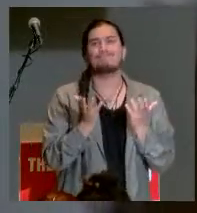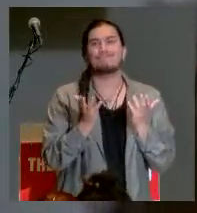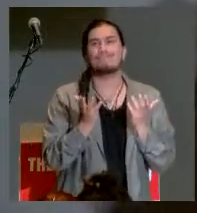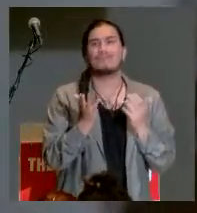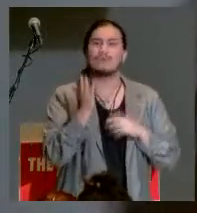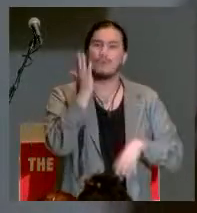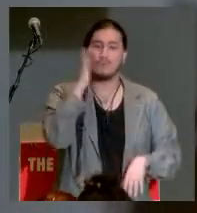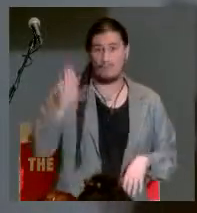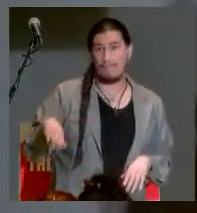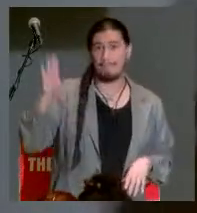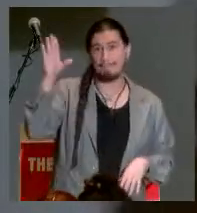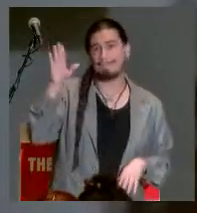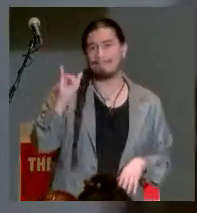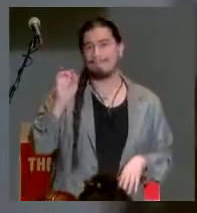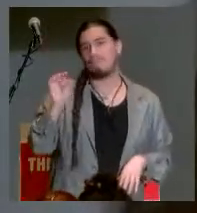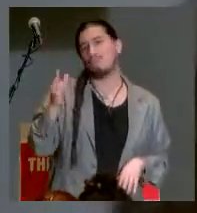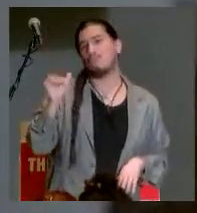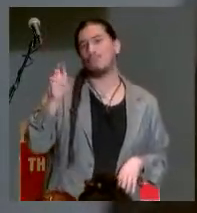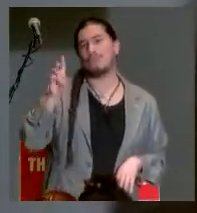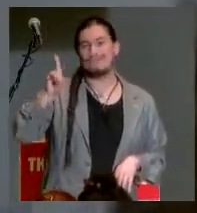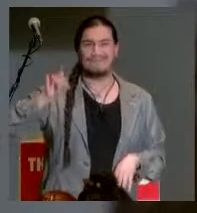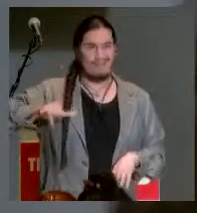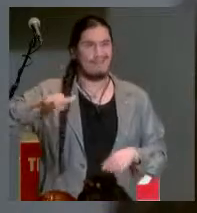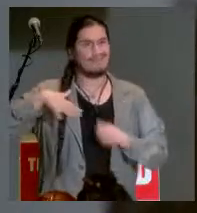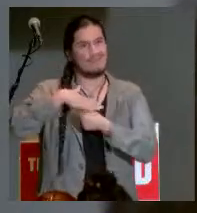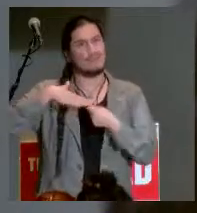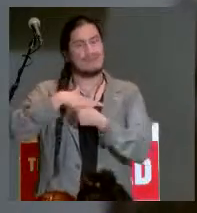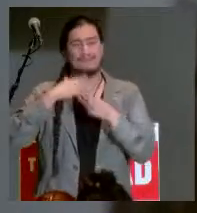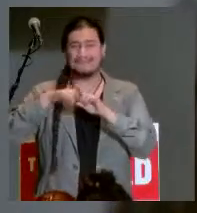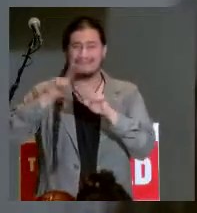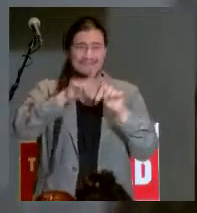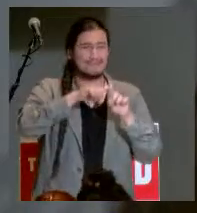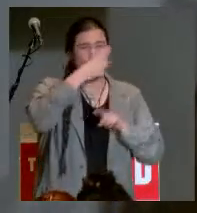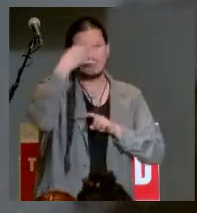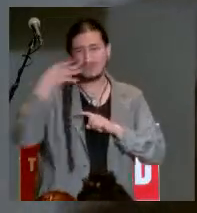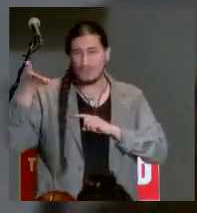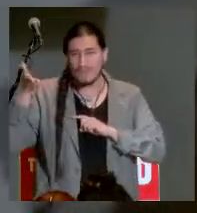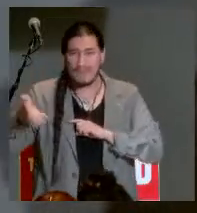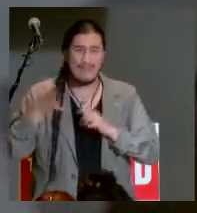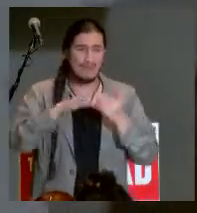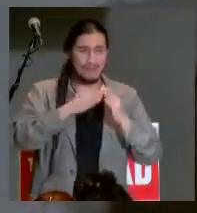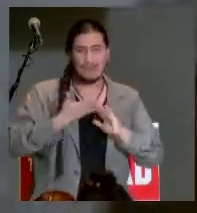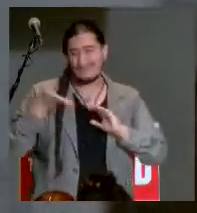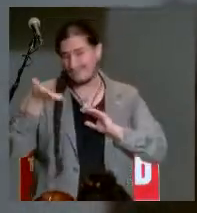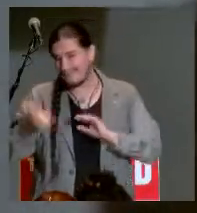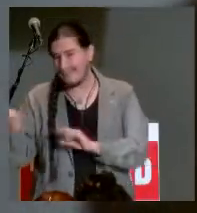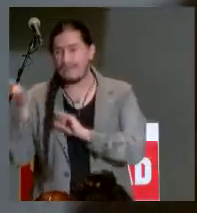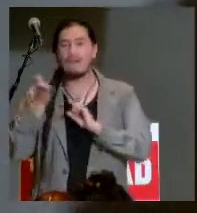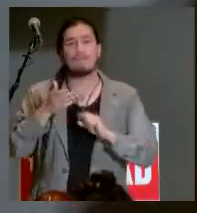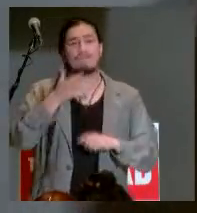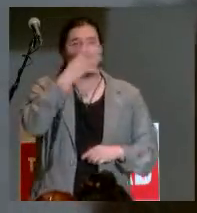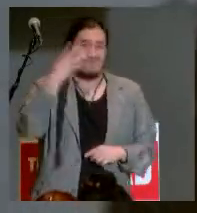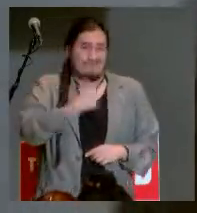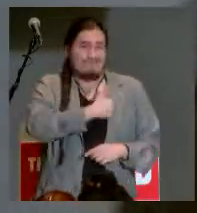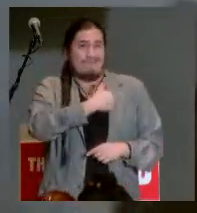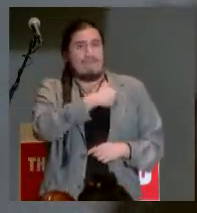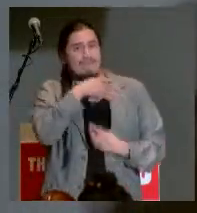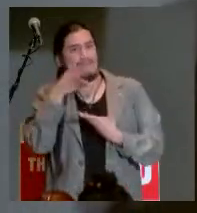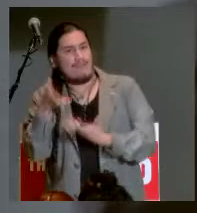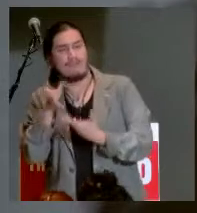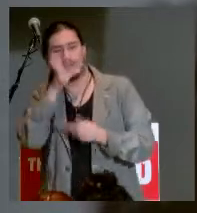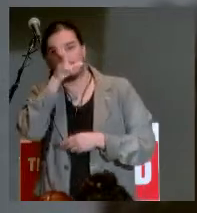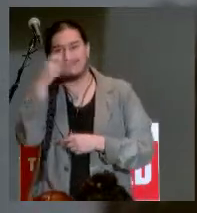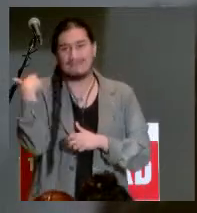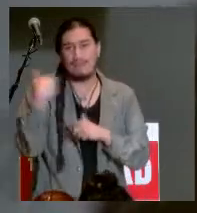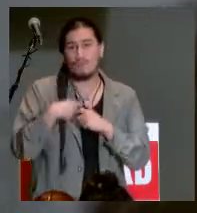you know, growing up in Inglewood, like being around so many different immigrants, like, you know, being an immigrant myself, like speaking